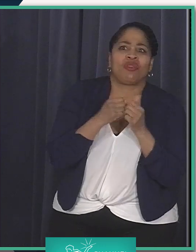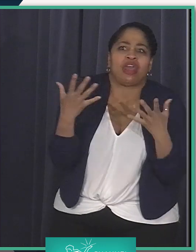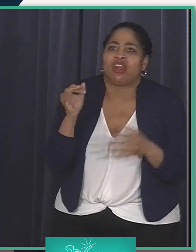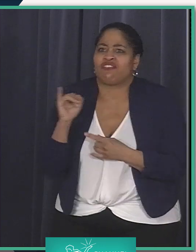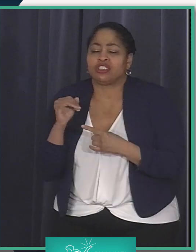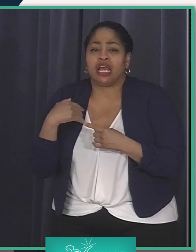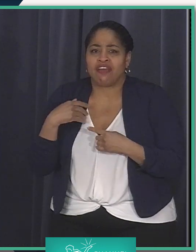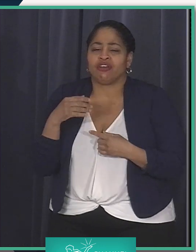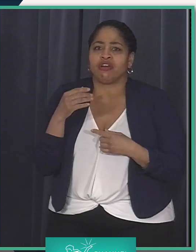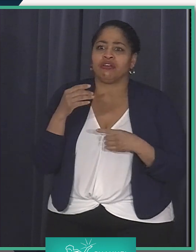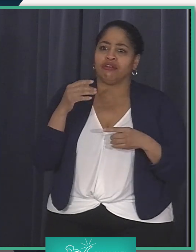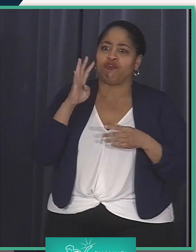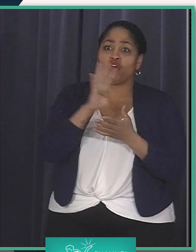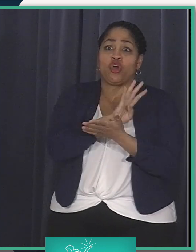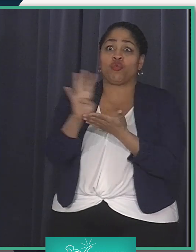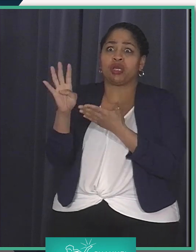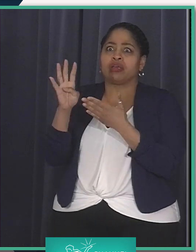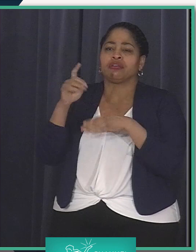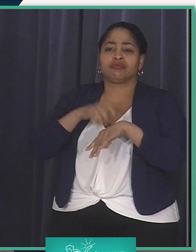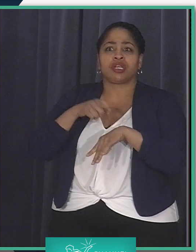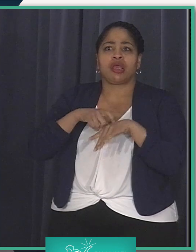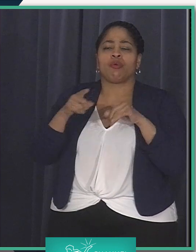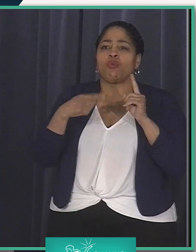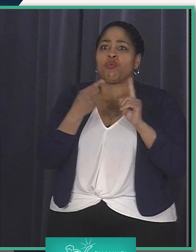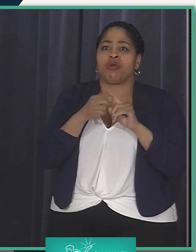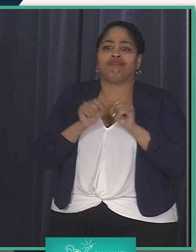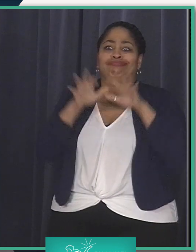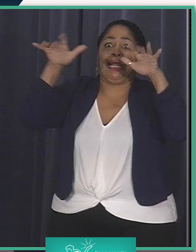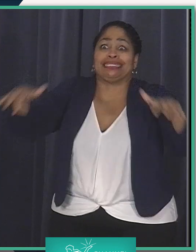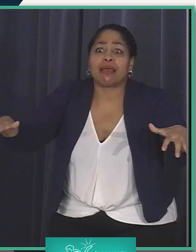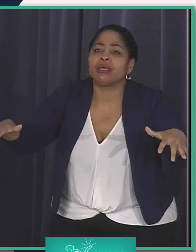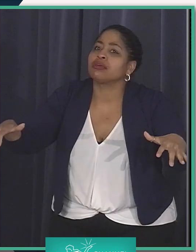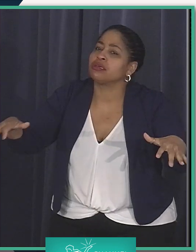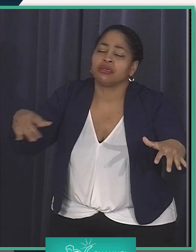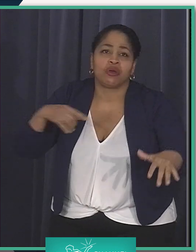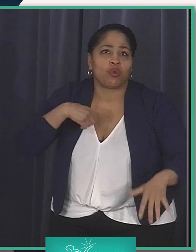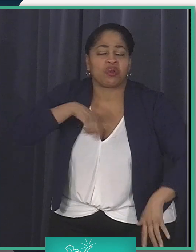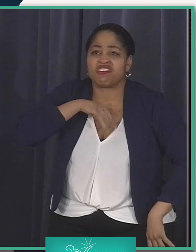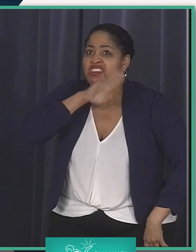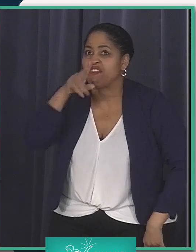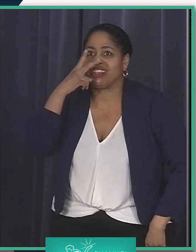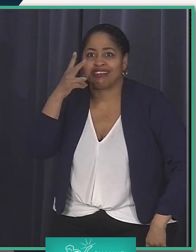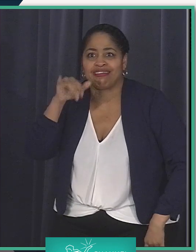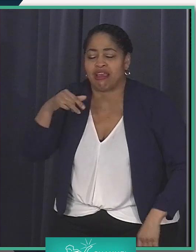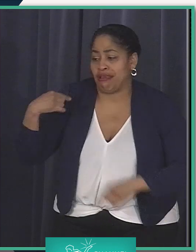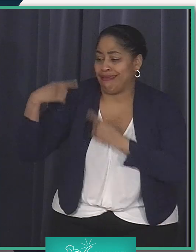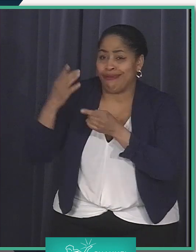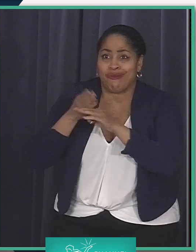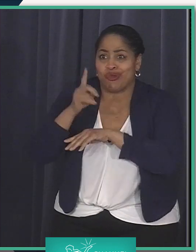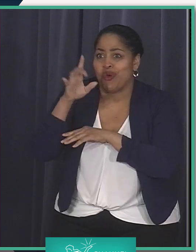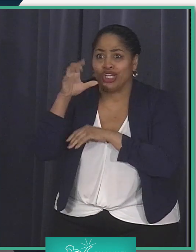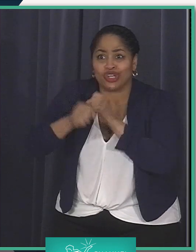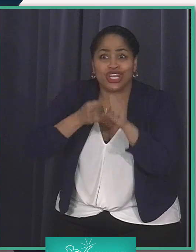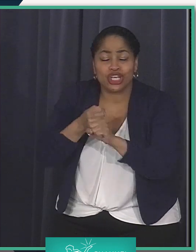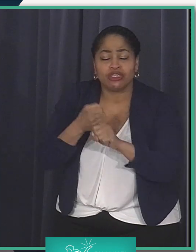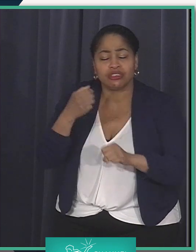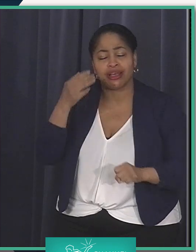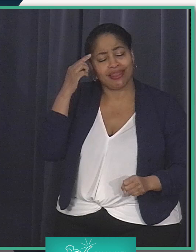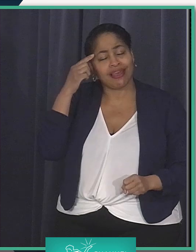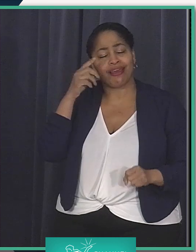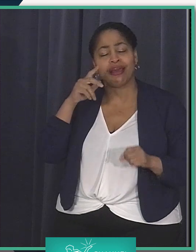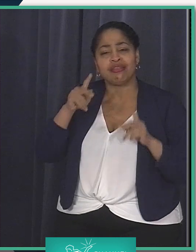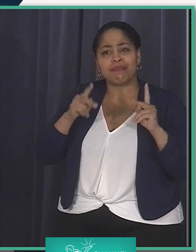period where they were swamped with a pandemic the likes of which we haven't seen in more than 100 years. I think the public can